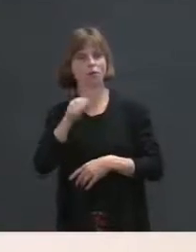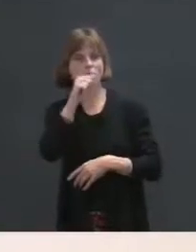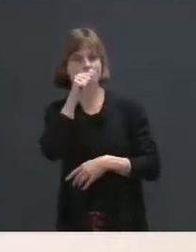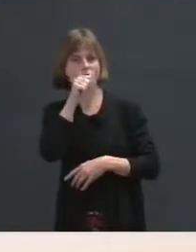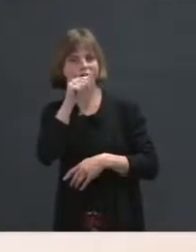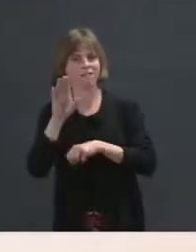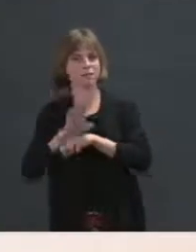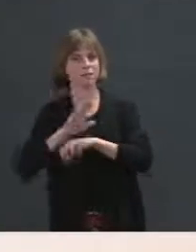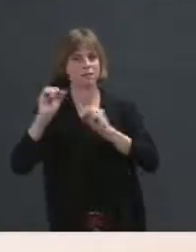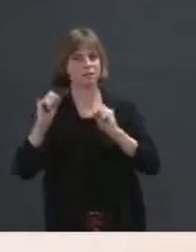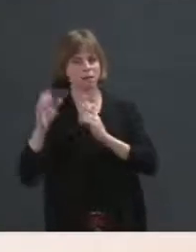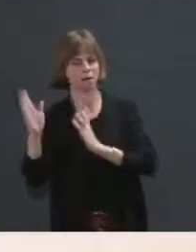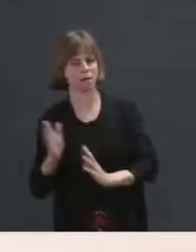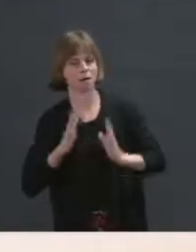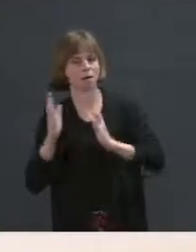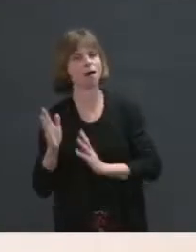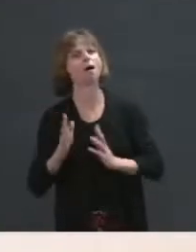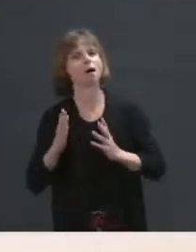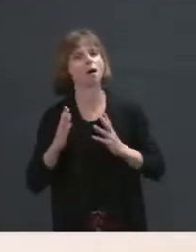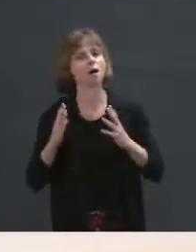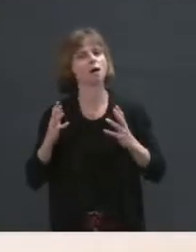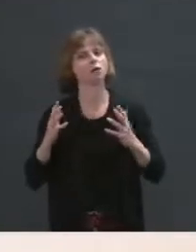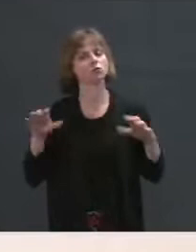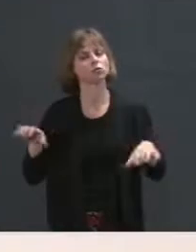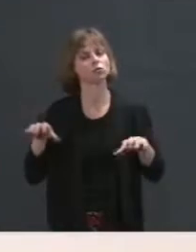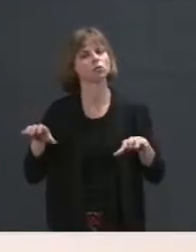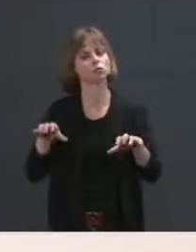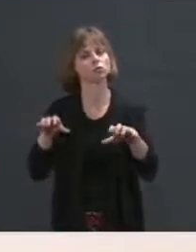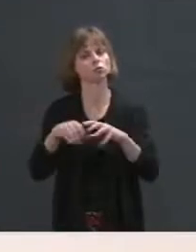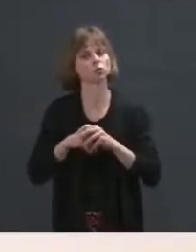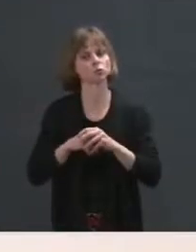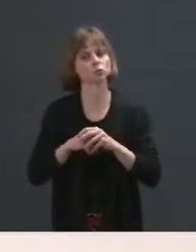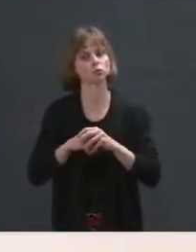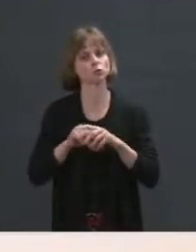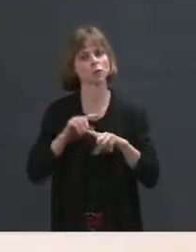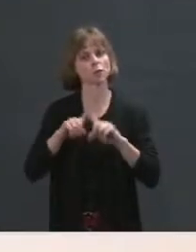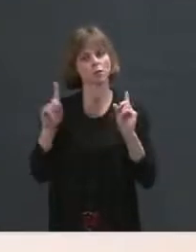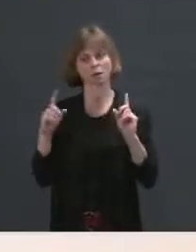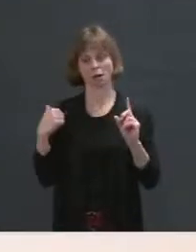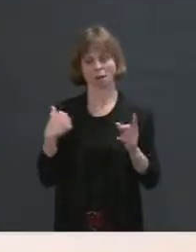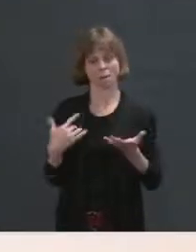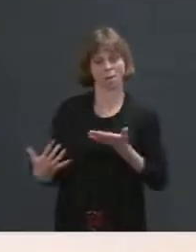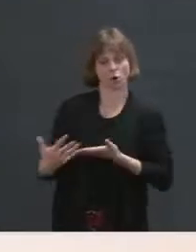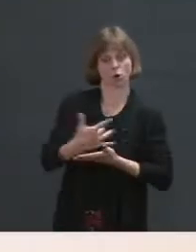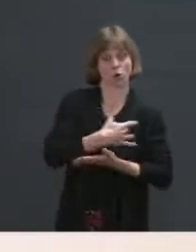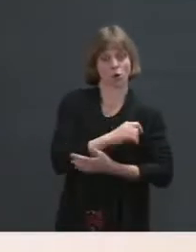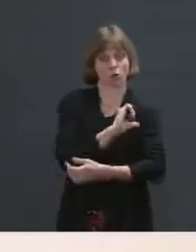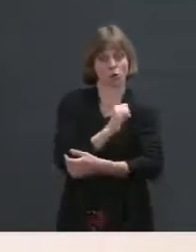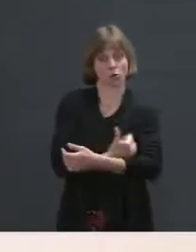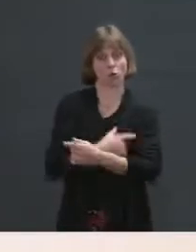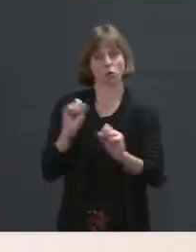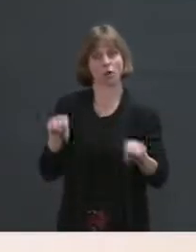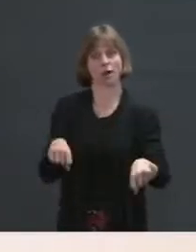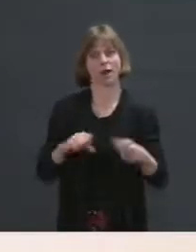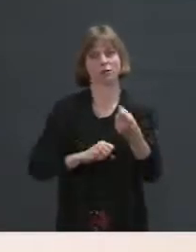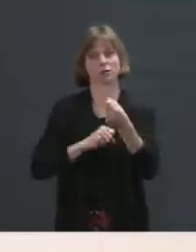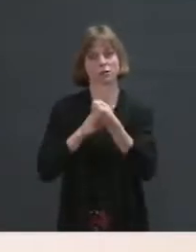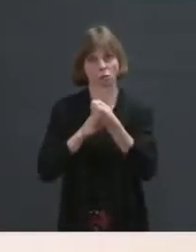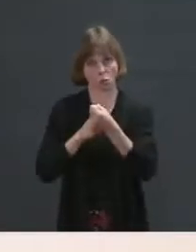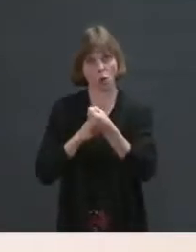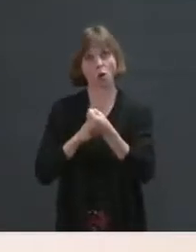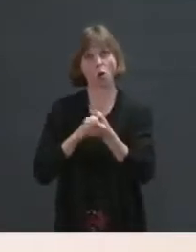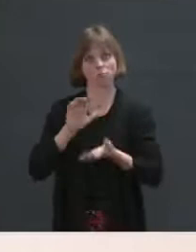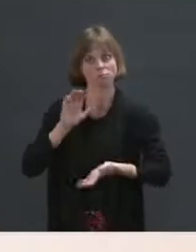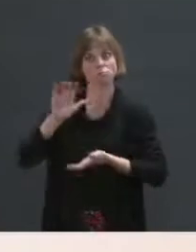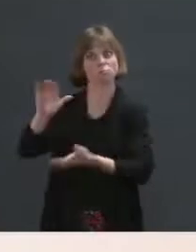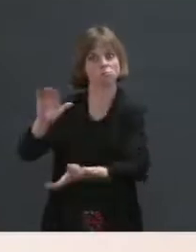and mobilize and take action. But in other instances, we have levers like procurement authority that we can use to support stockpiling or support some